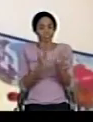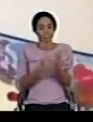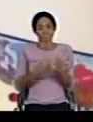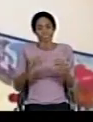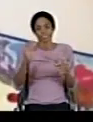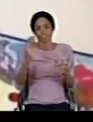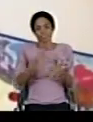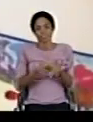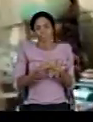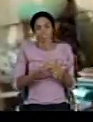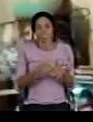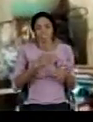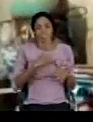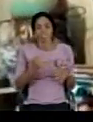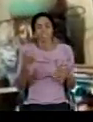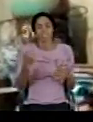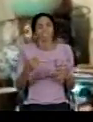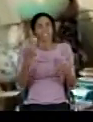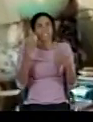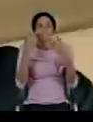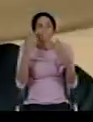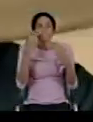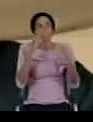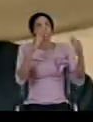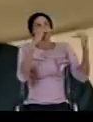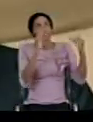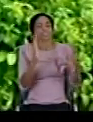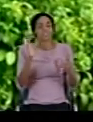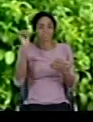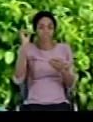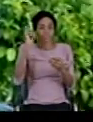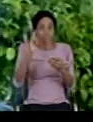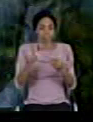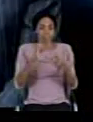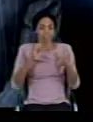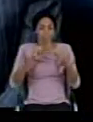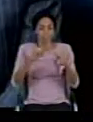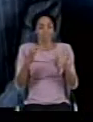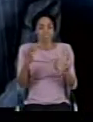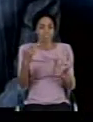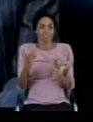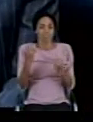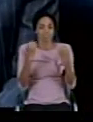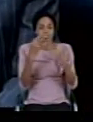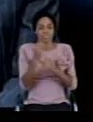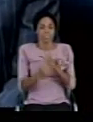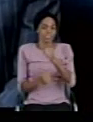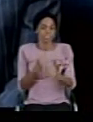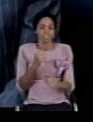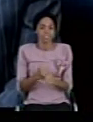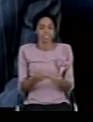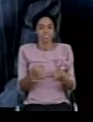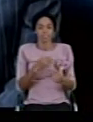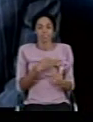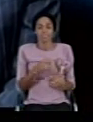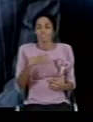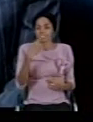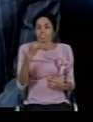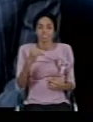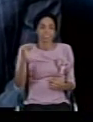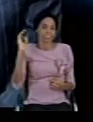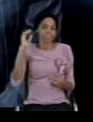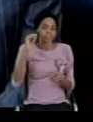to this continuing for many years to come and seeing the wonderful testimonies